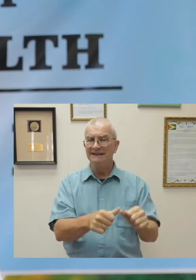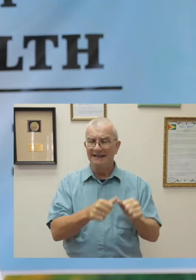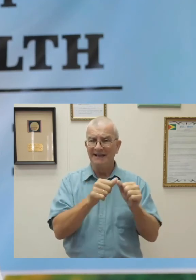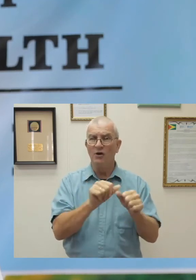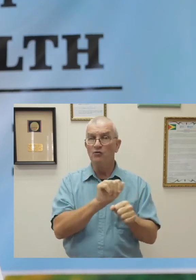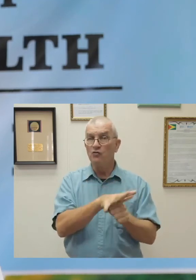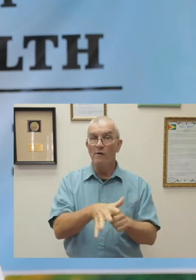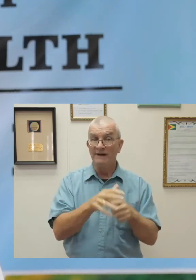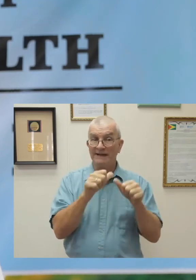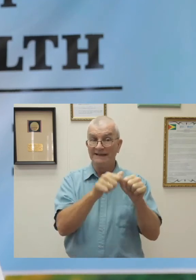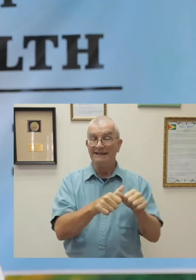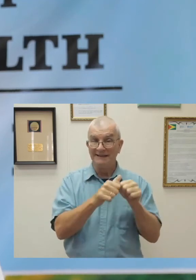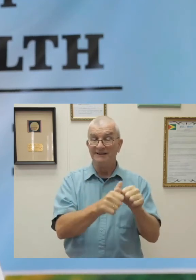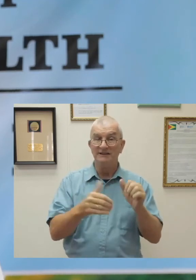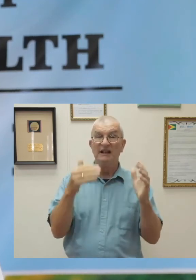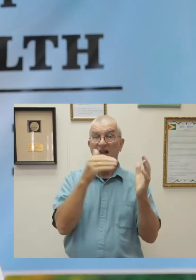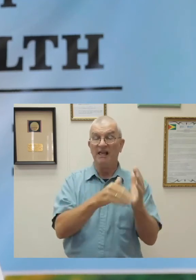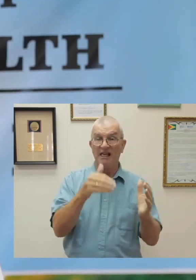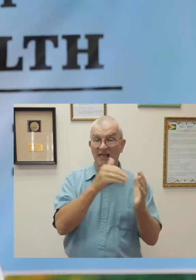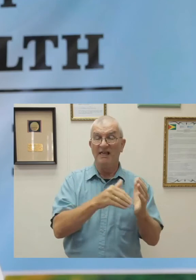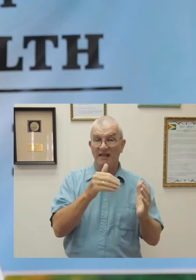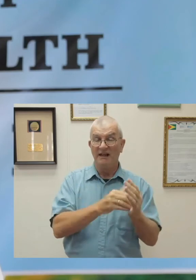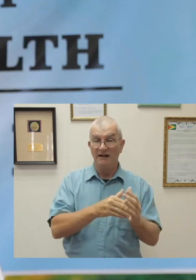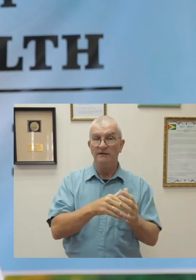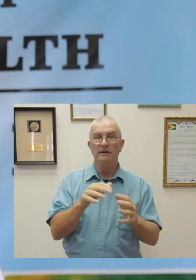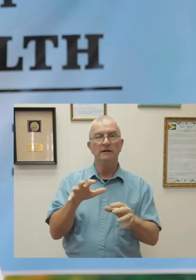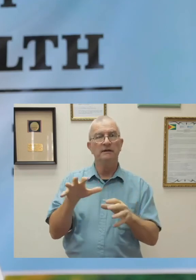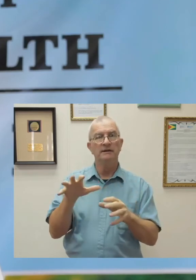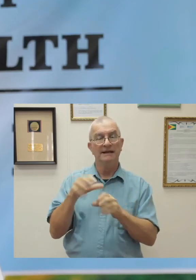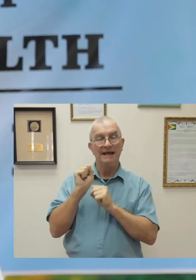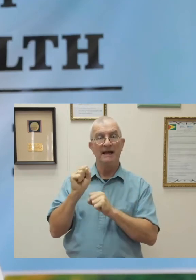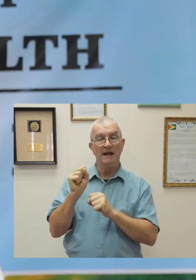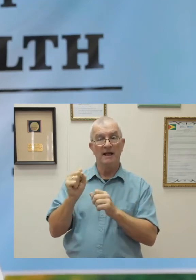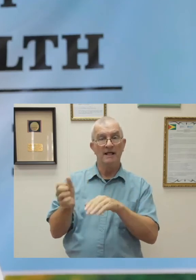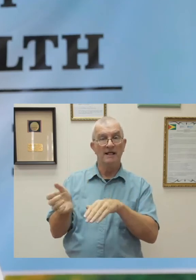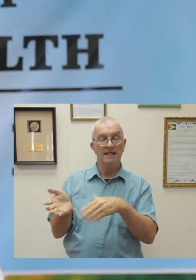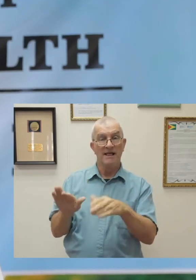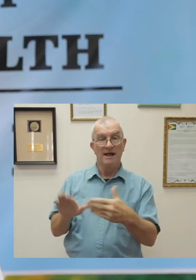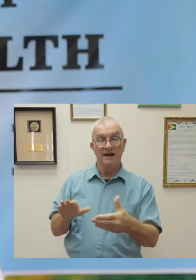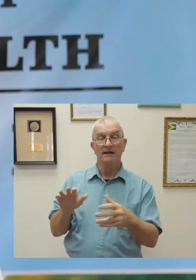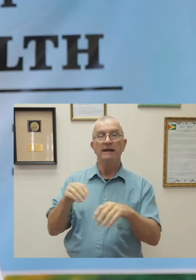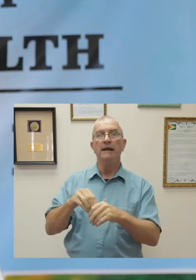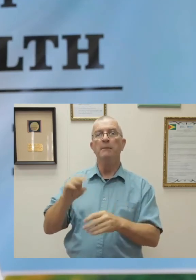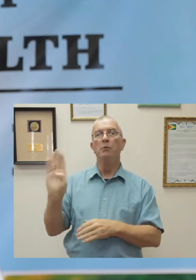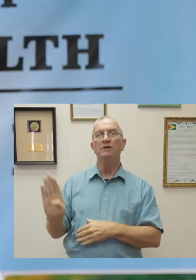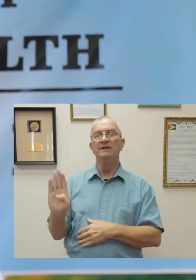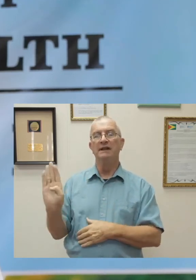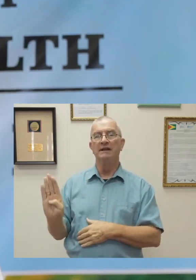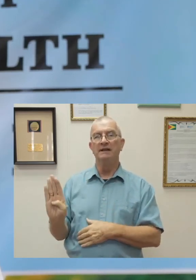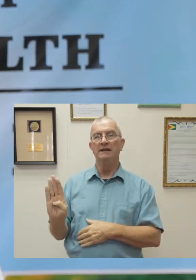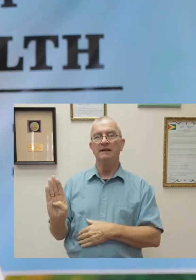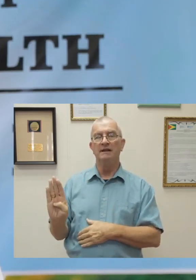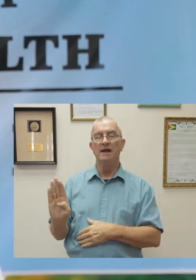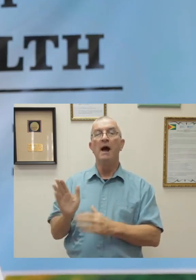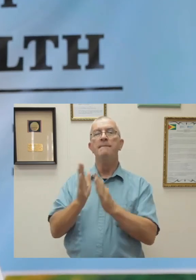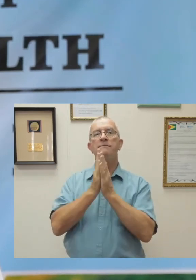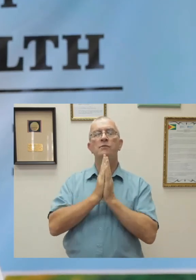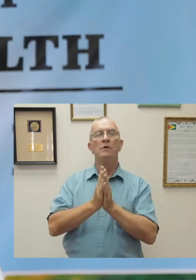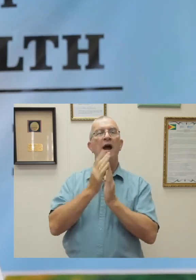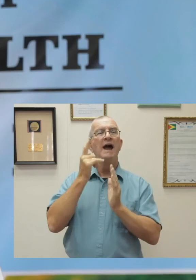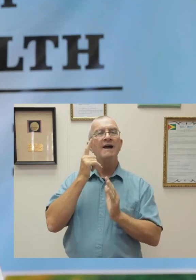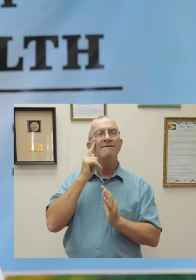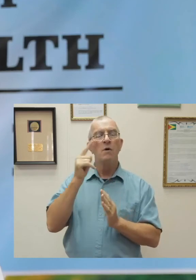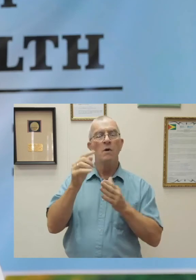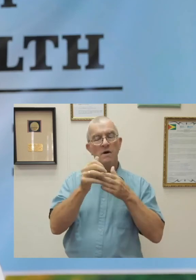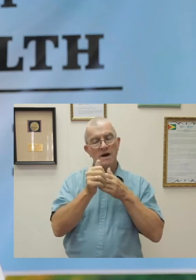viciously and take lives in Brazil. Let us continue to pray for